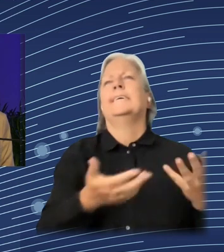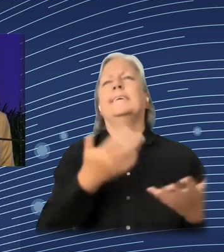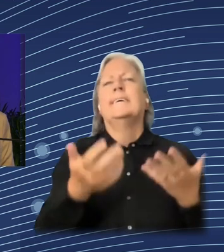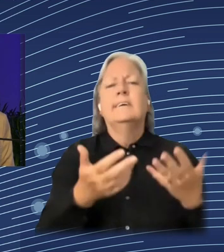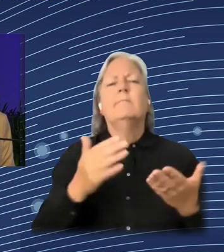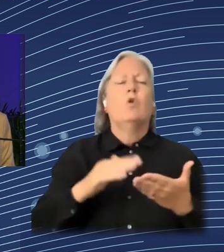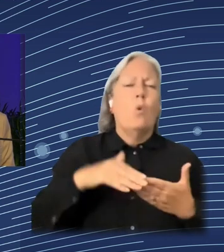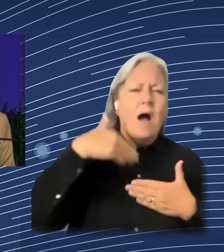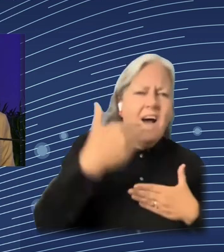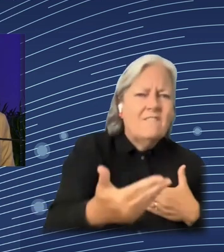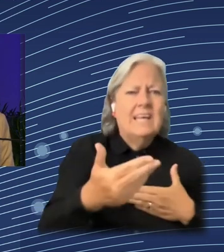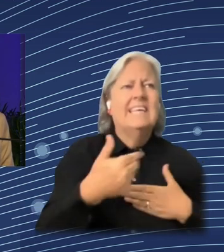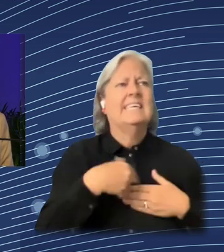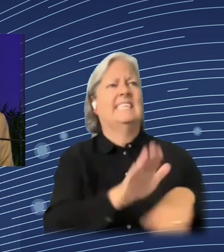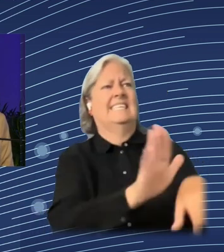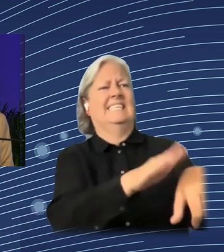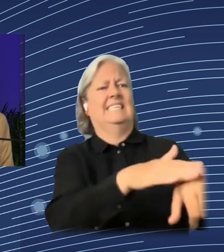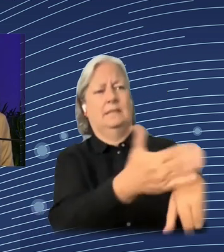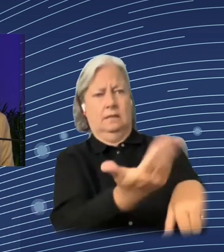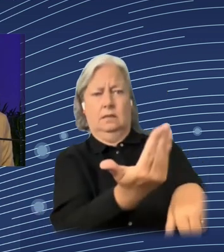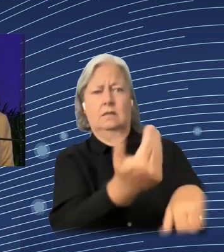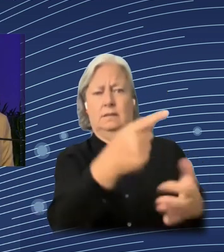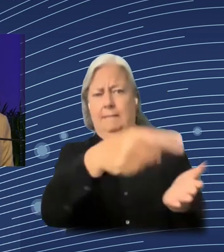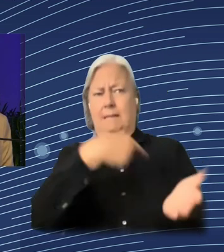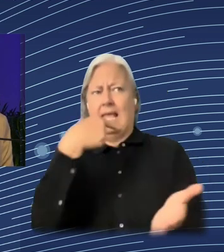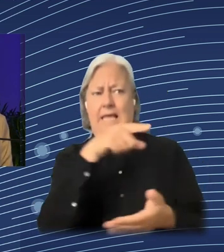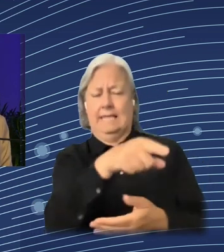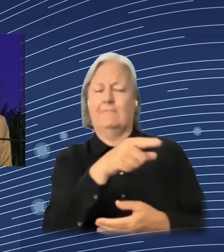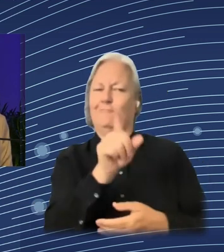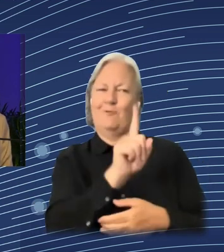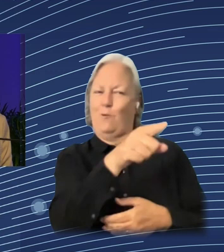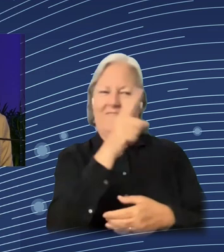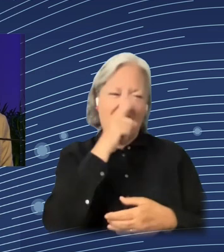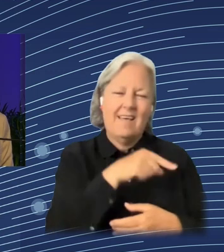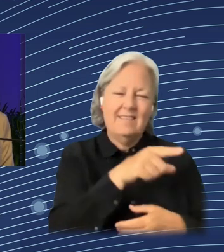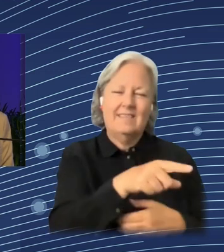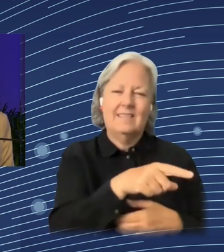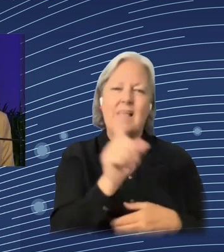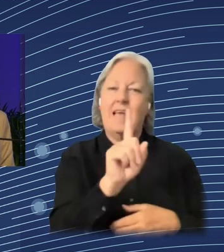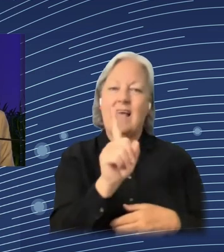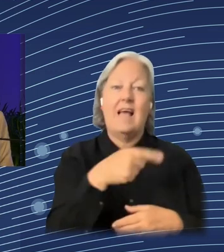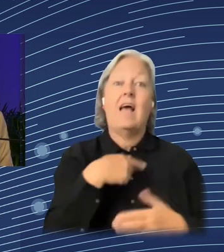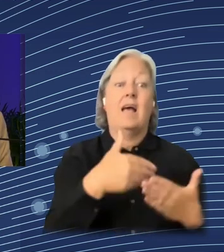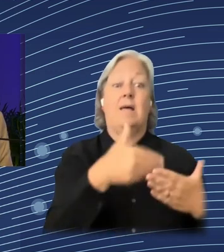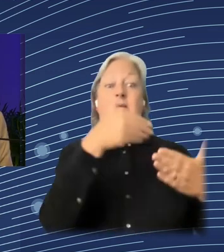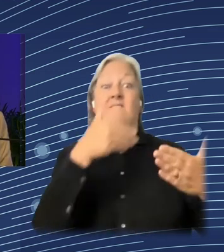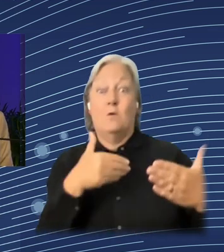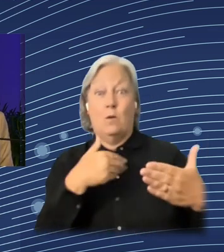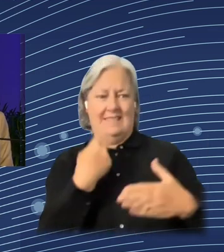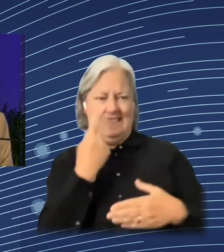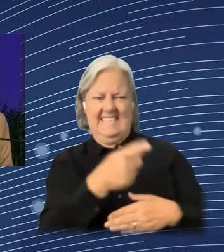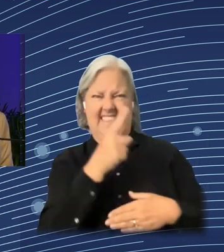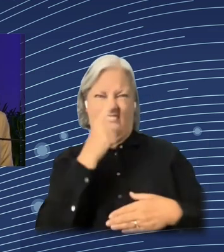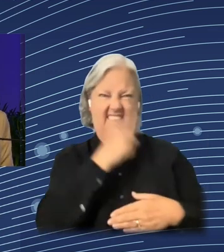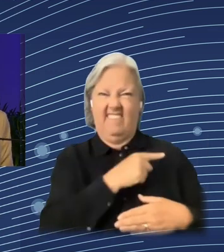activities to recover money because the undue benefits are stopped before being paid. In the